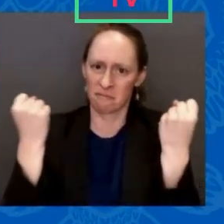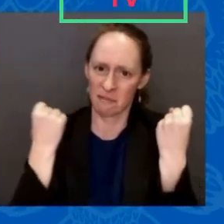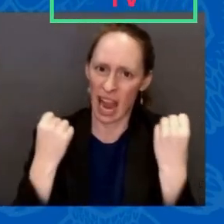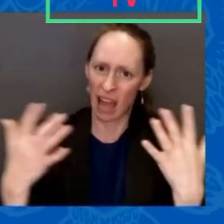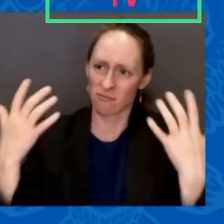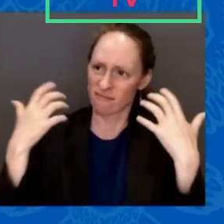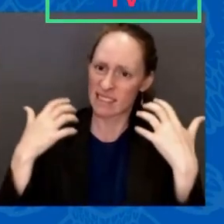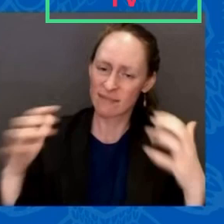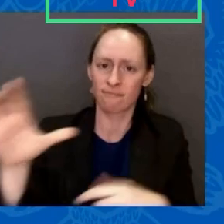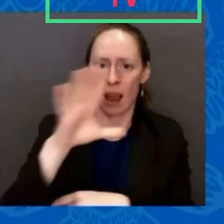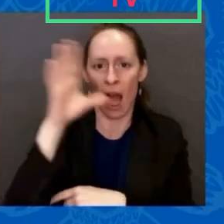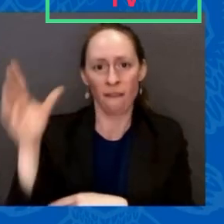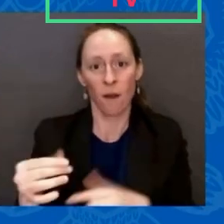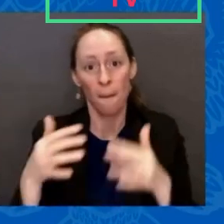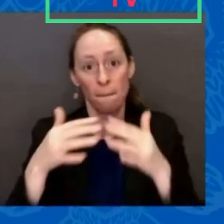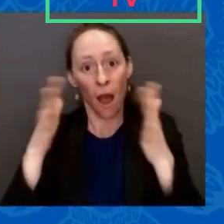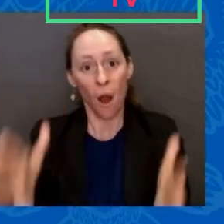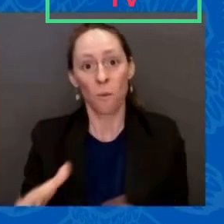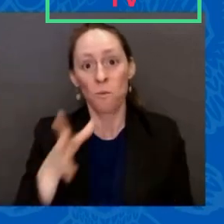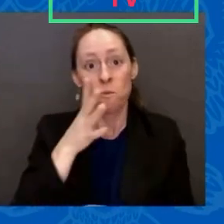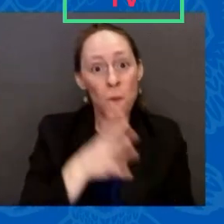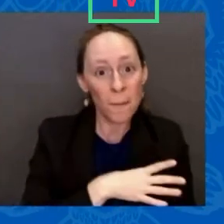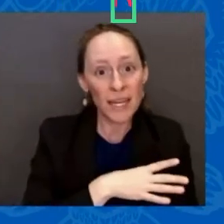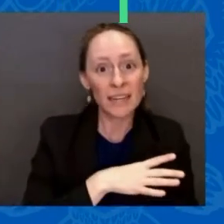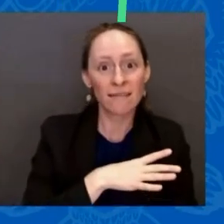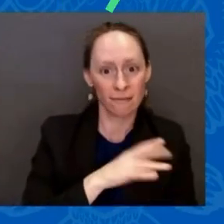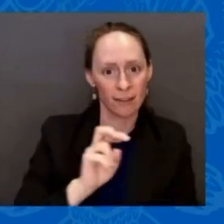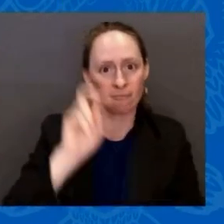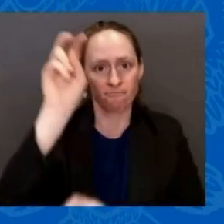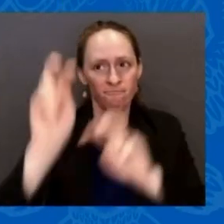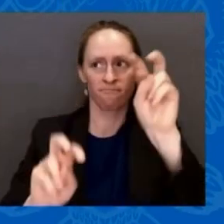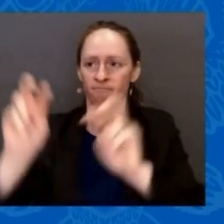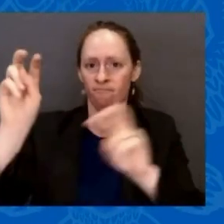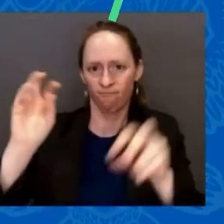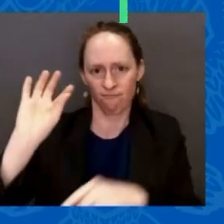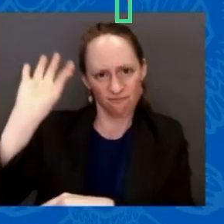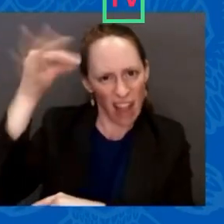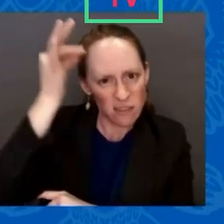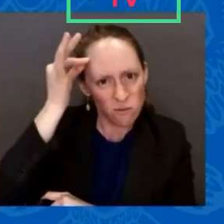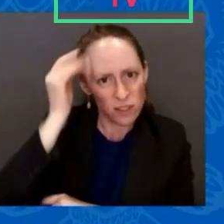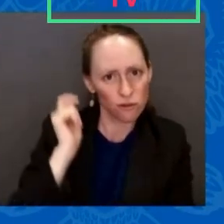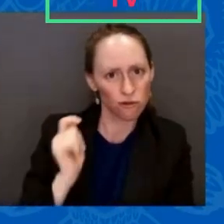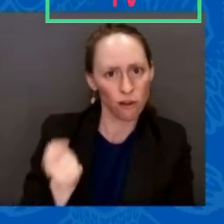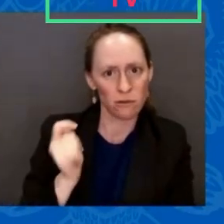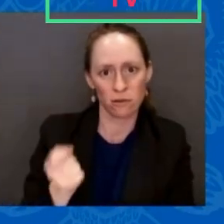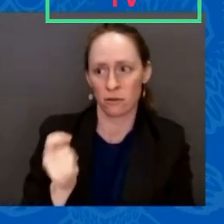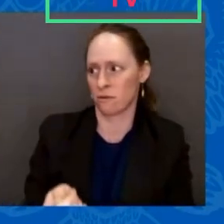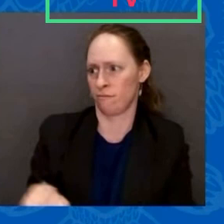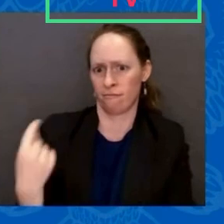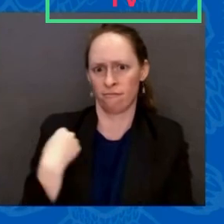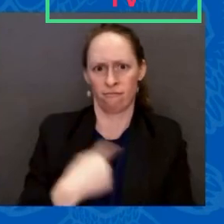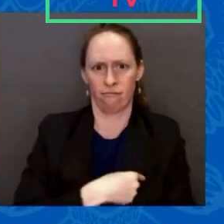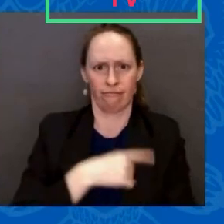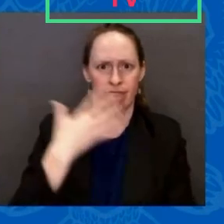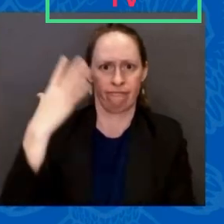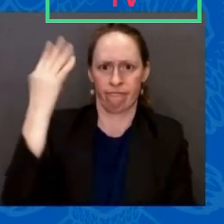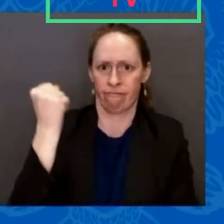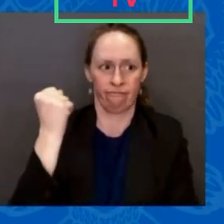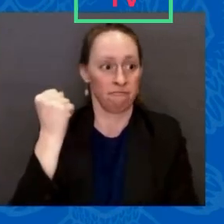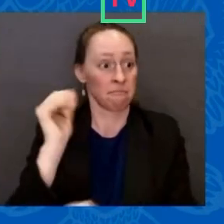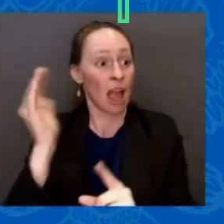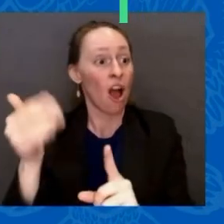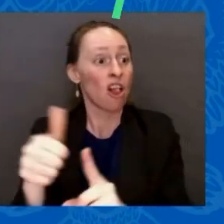federal bench than any other — every other president combined. And he got the first